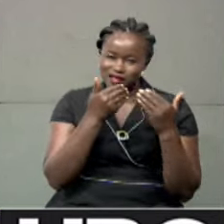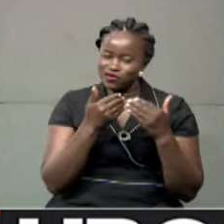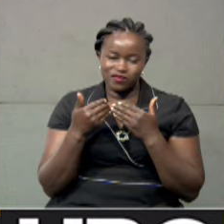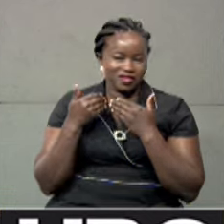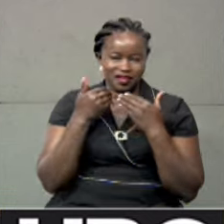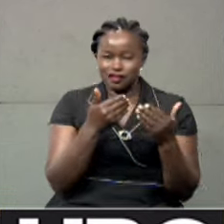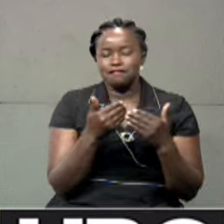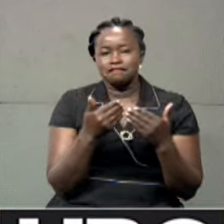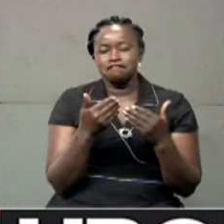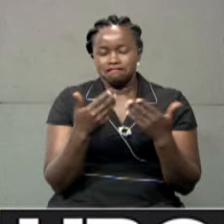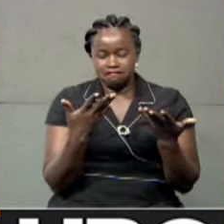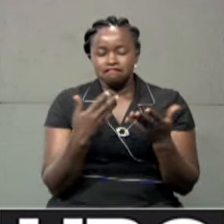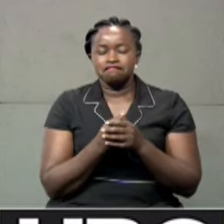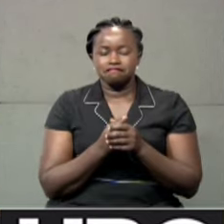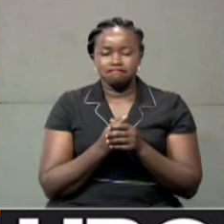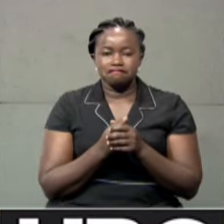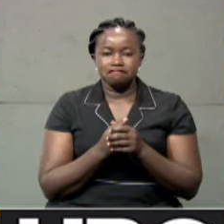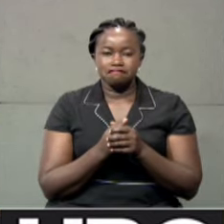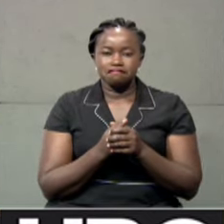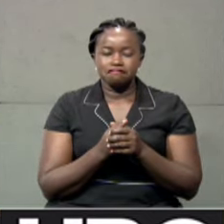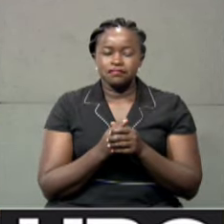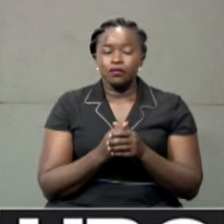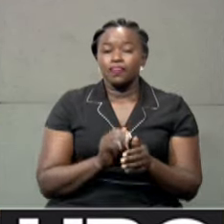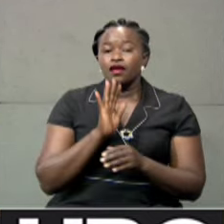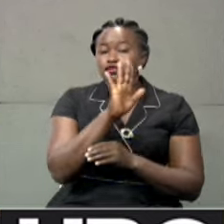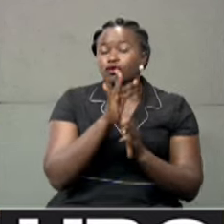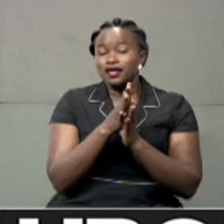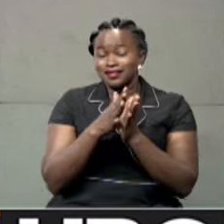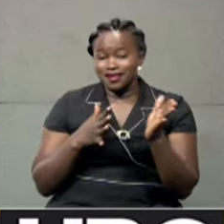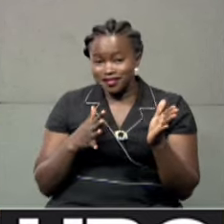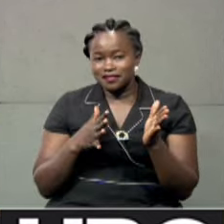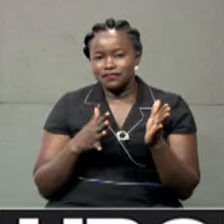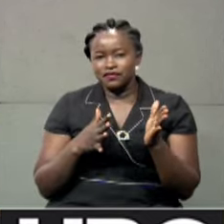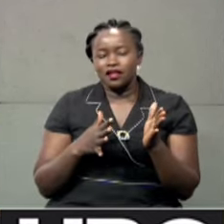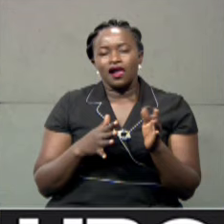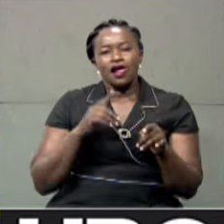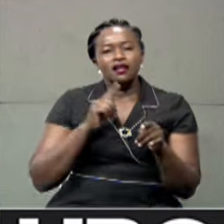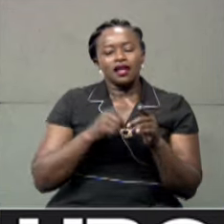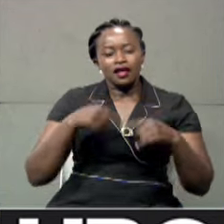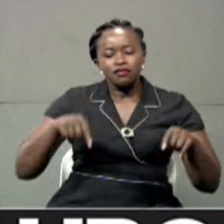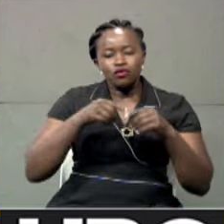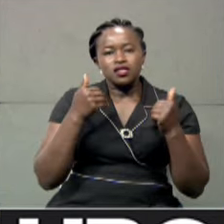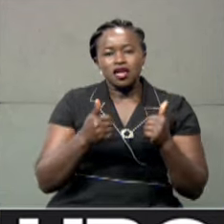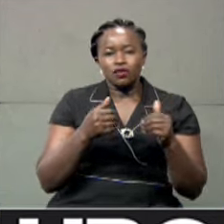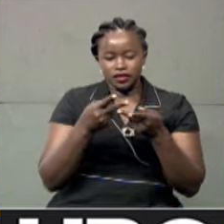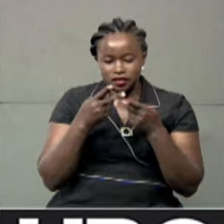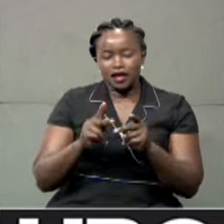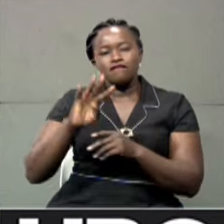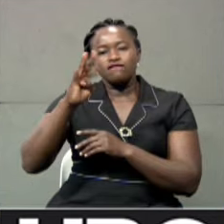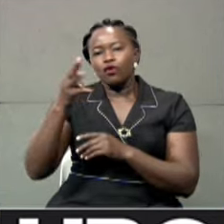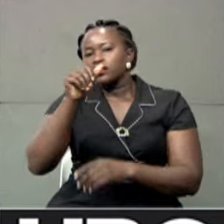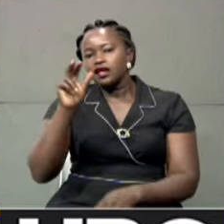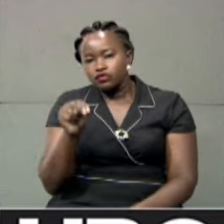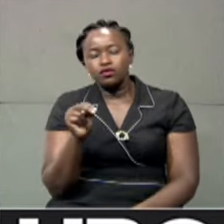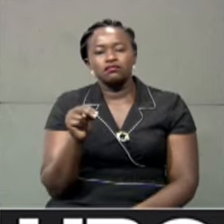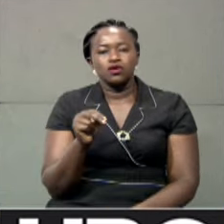more than that. Your Excellency, as we embark on the fourth session, we will continue